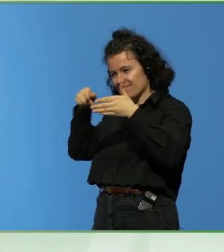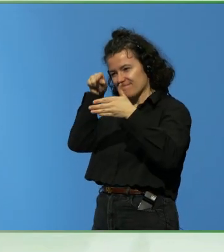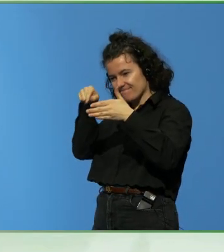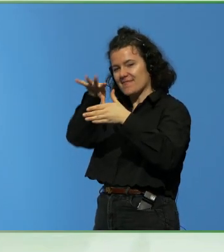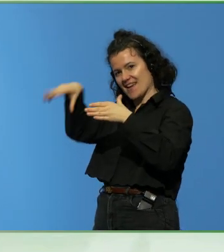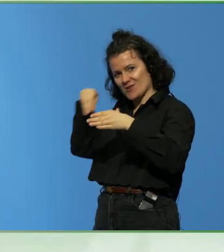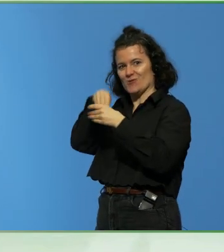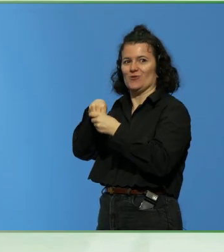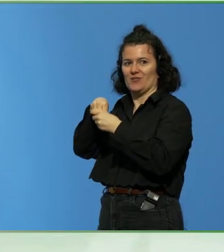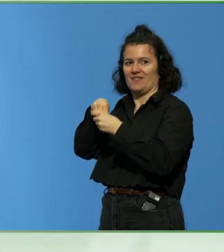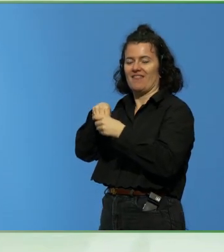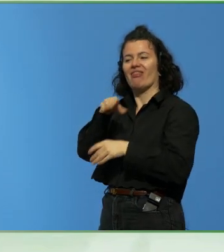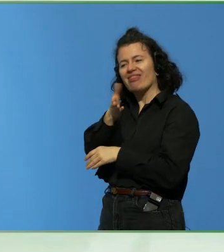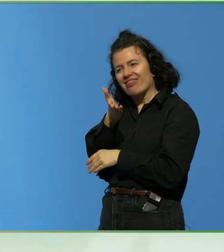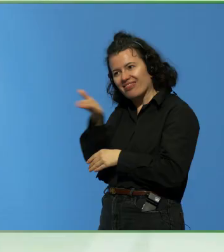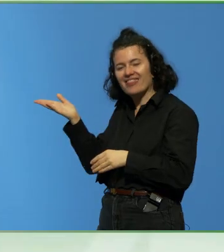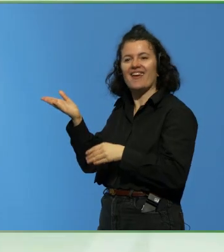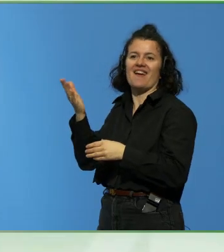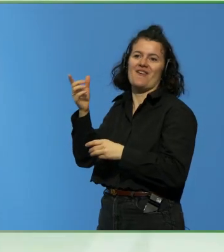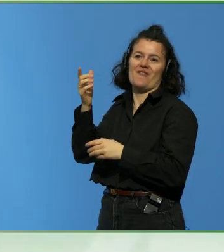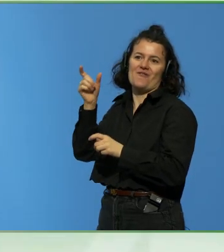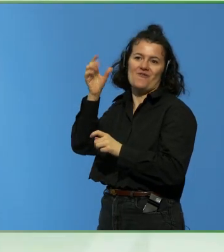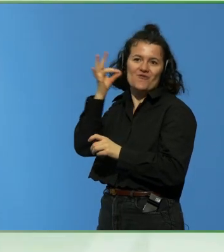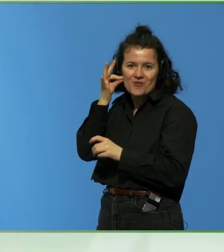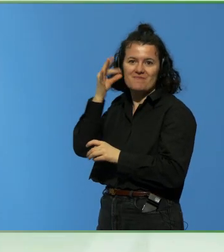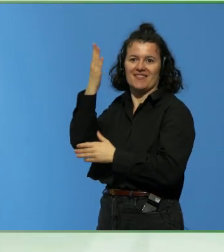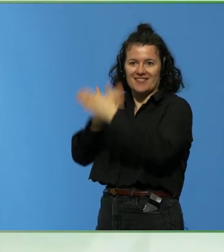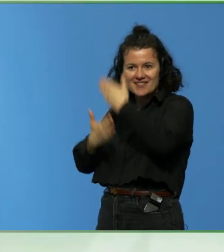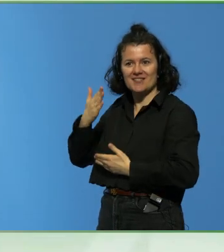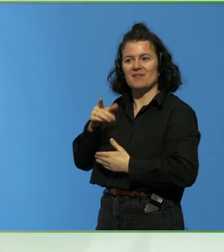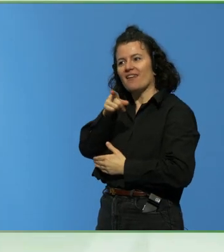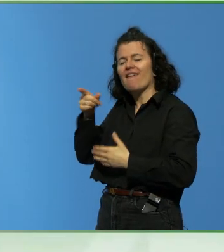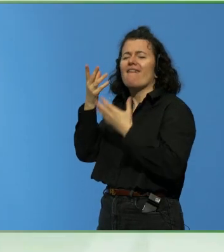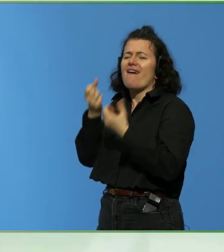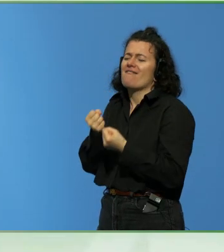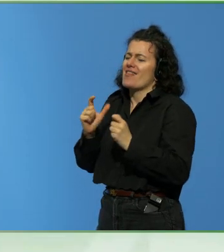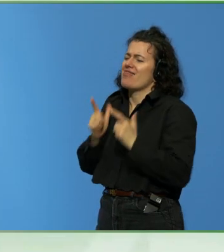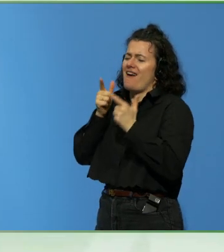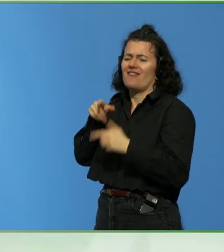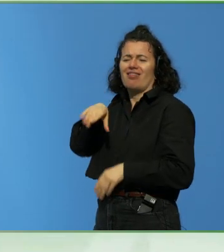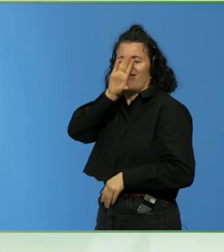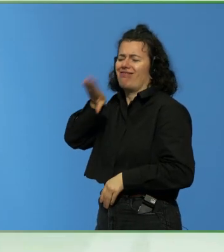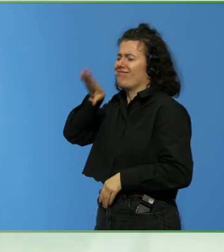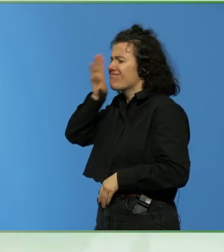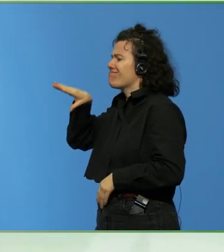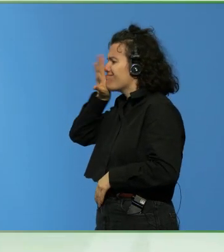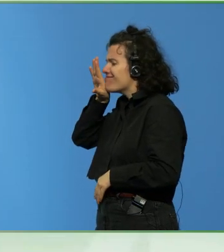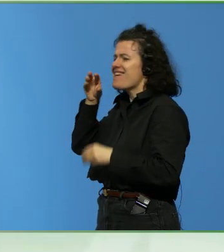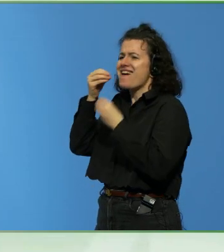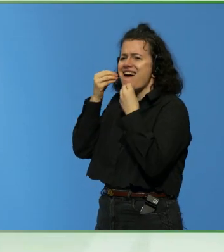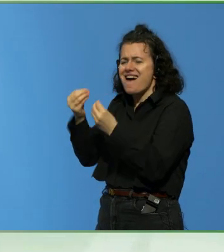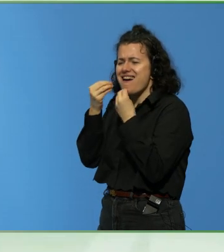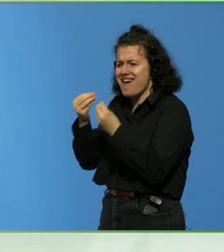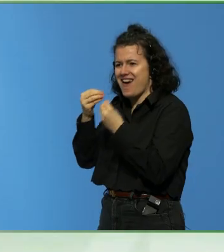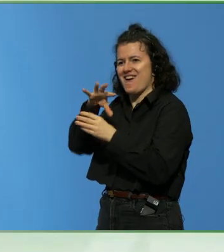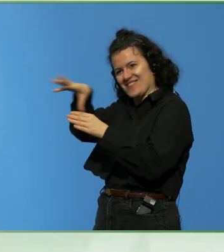what real-life issues look like for disabled women. Because so often, disabled women in